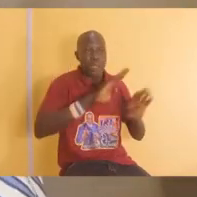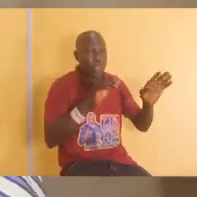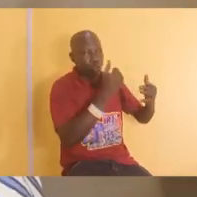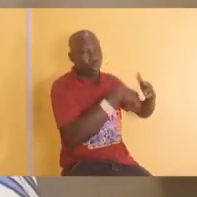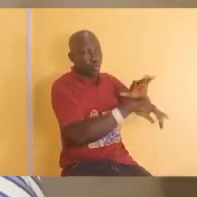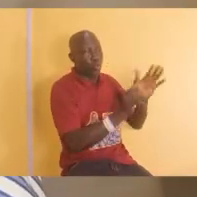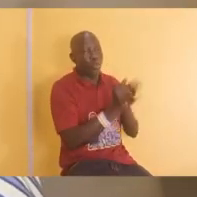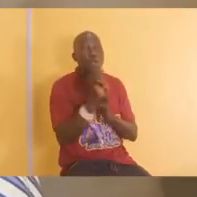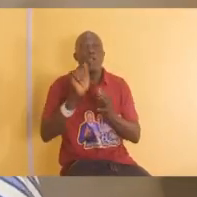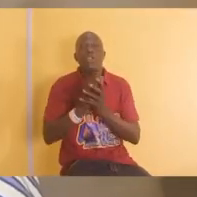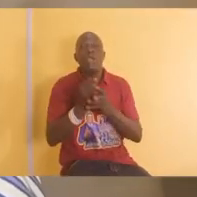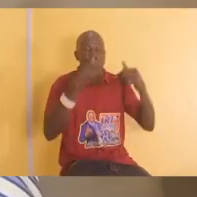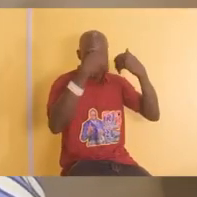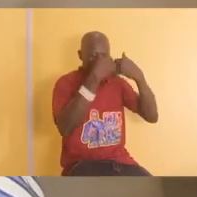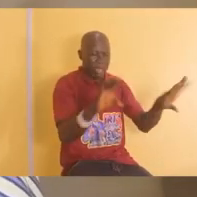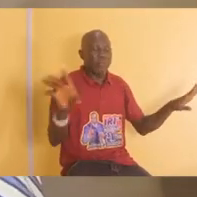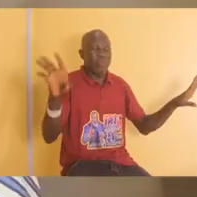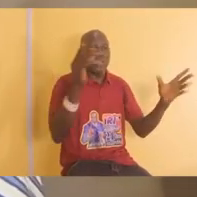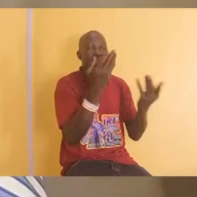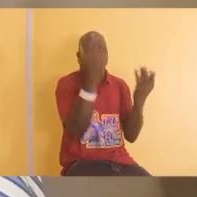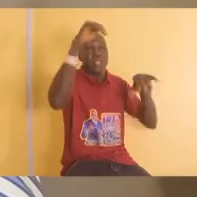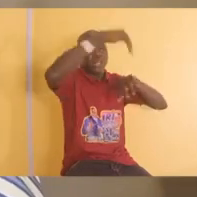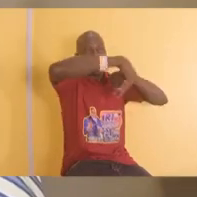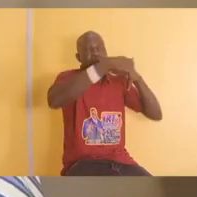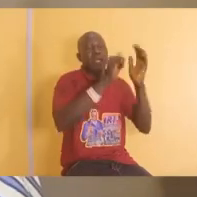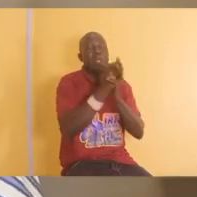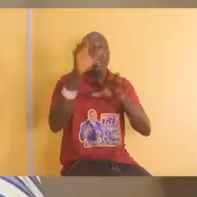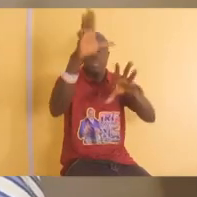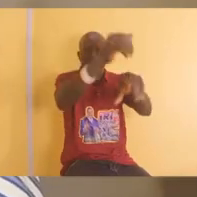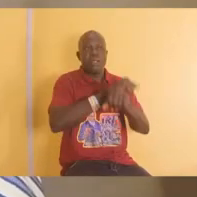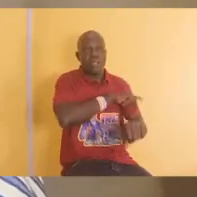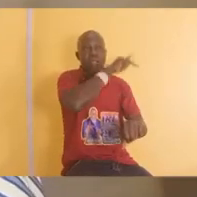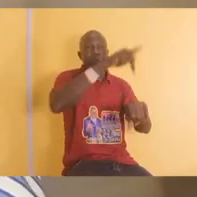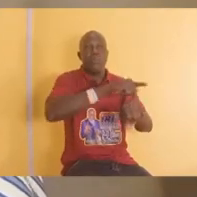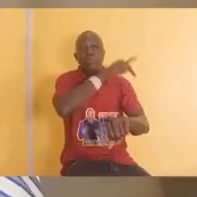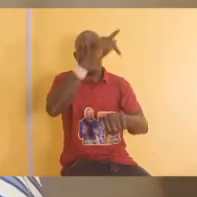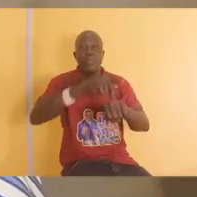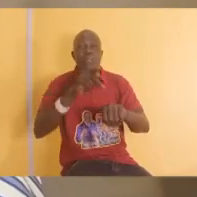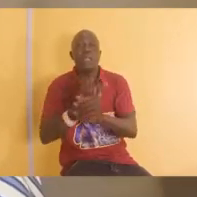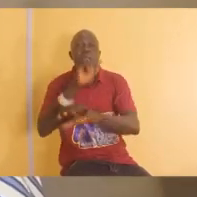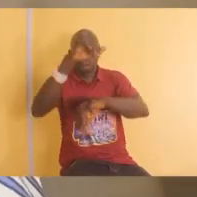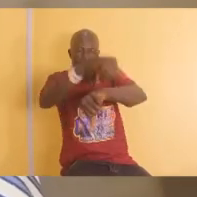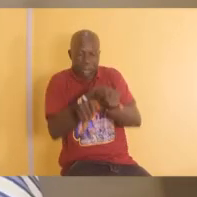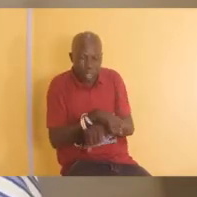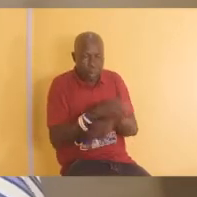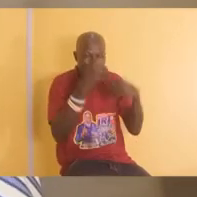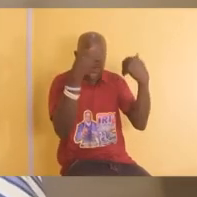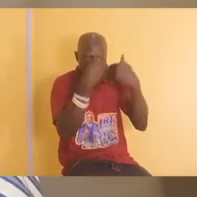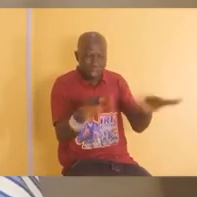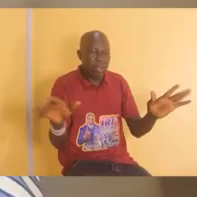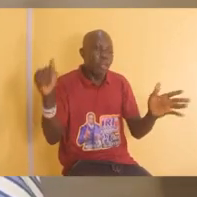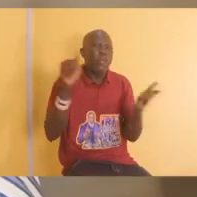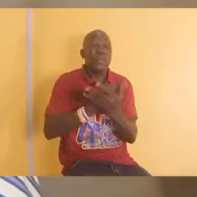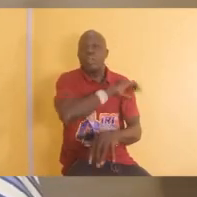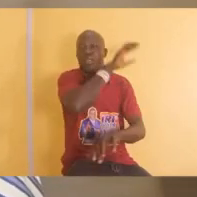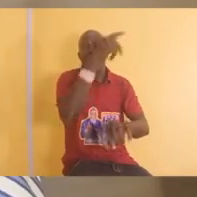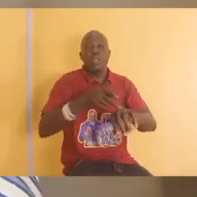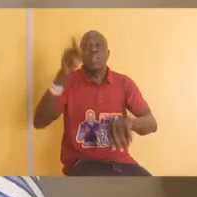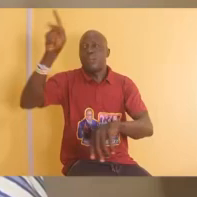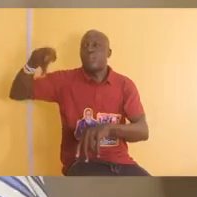tormented the night, we'll deliver them in the night, they grab Peter in the night, they release him in the night,